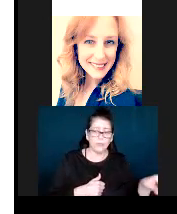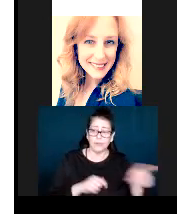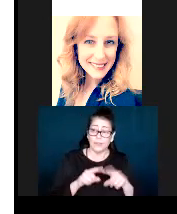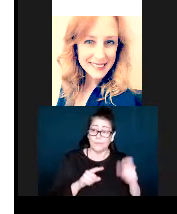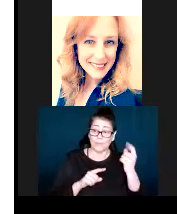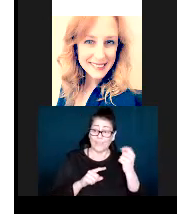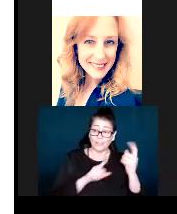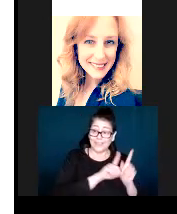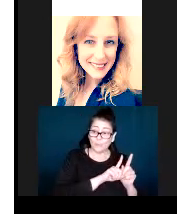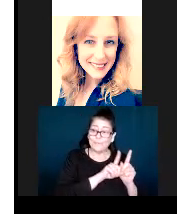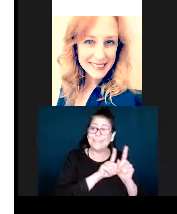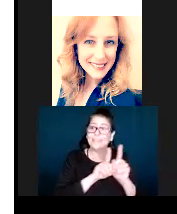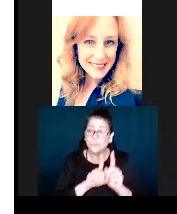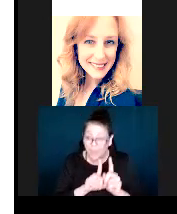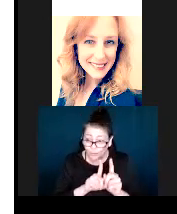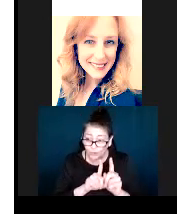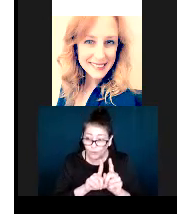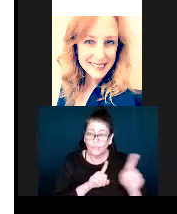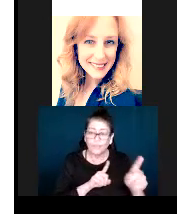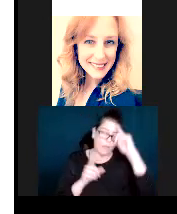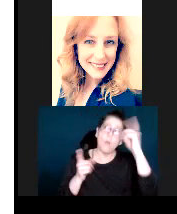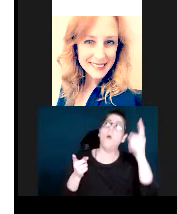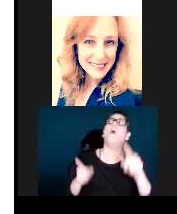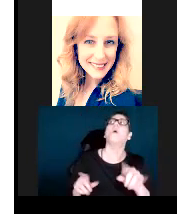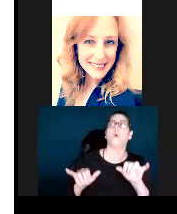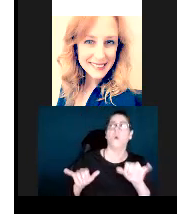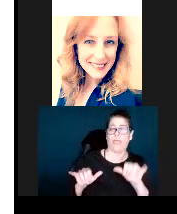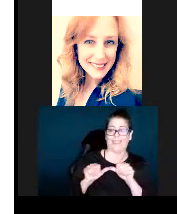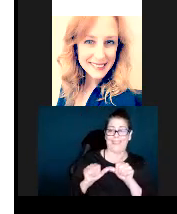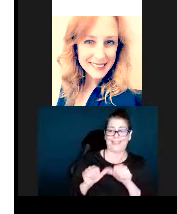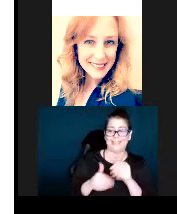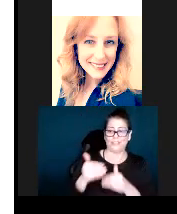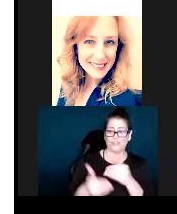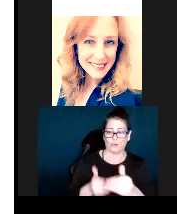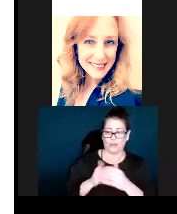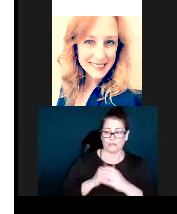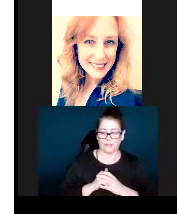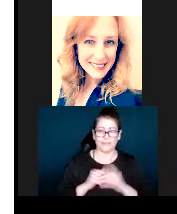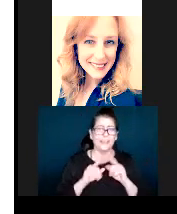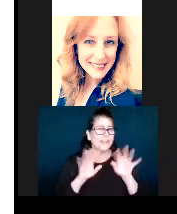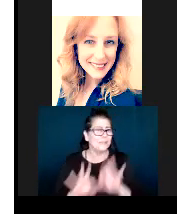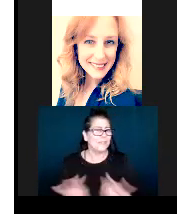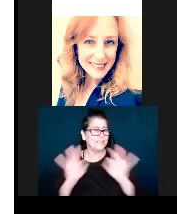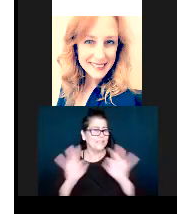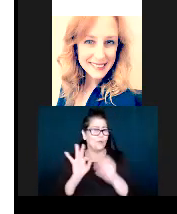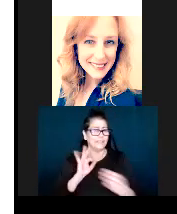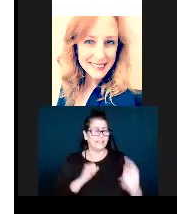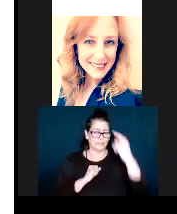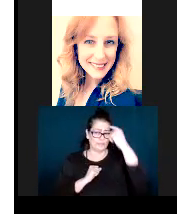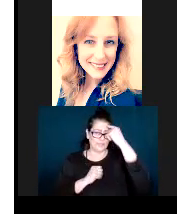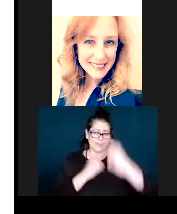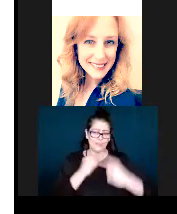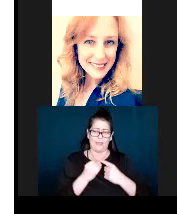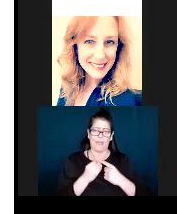then they agreed to go and continue with the process. But that's kind of one of the important things to think about when you're thinking about